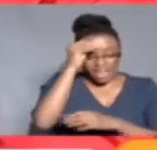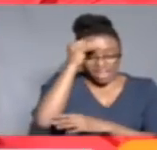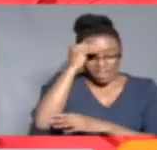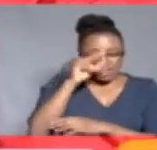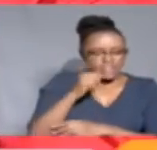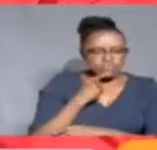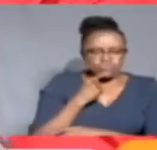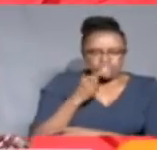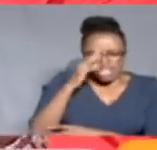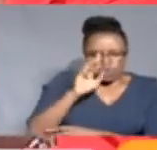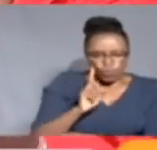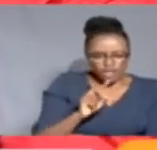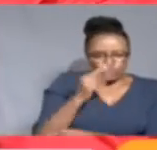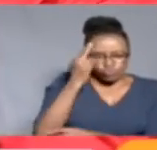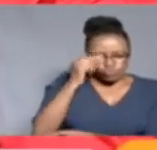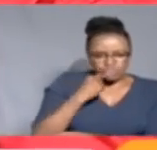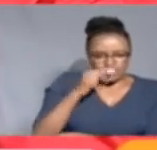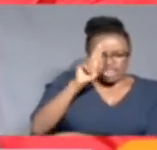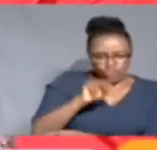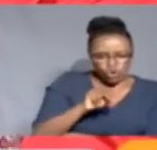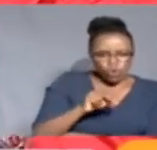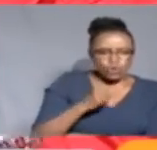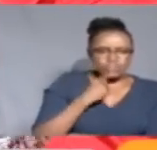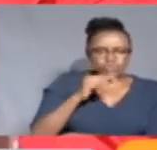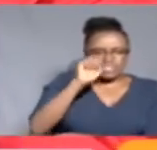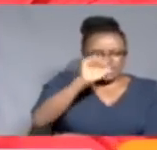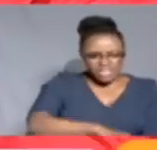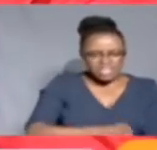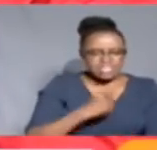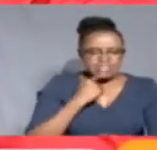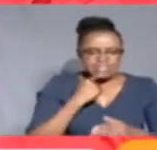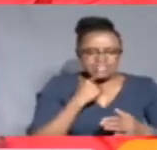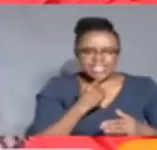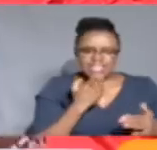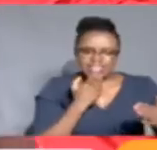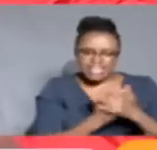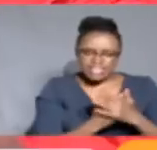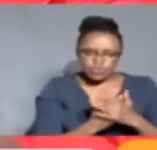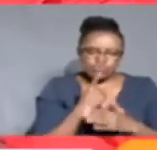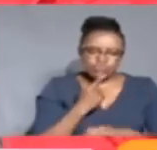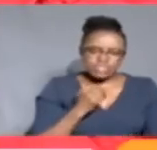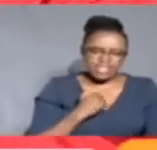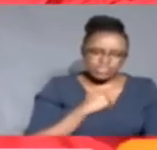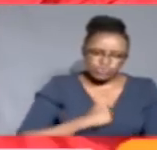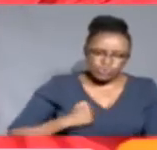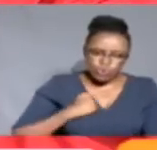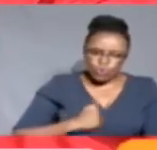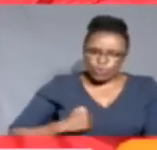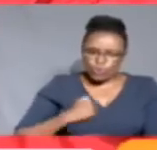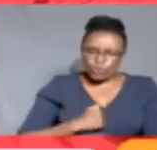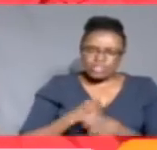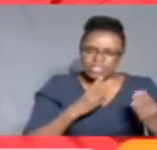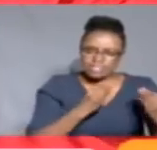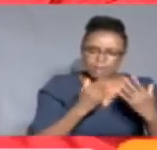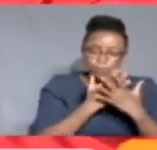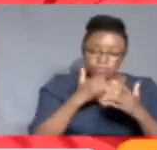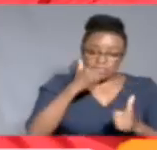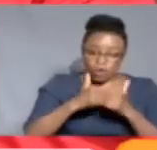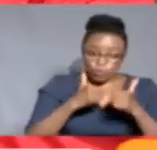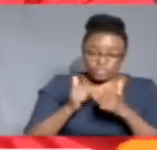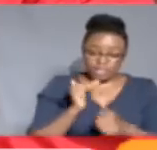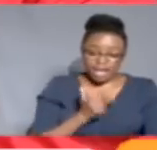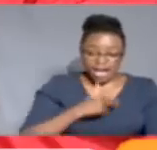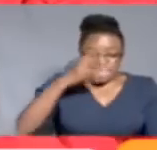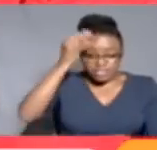no, when to say yes, yeah. when to say thank you, when to say sorry. These are simple things that we have